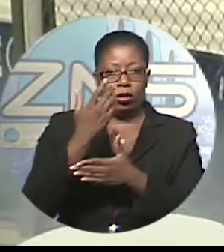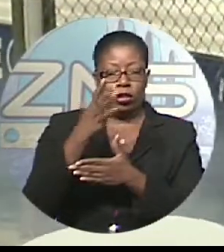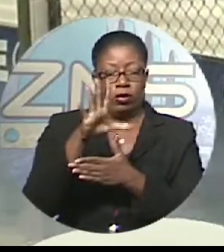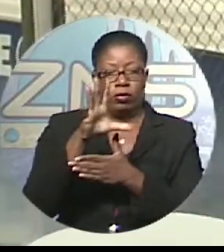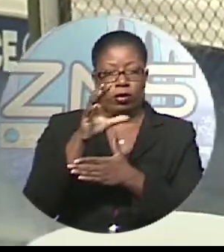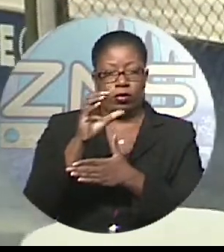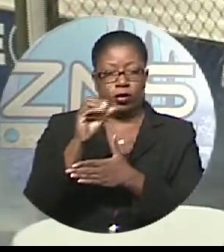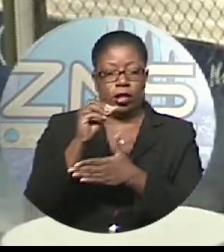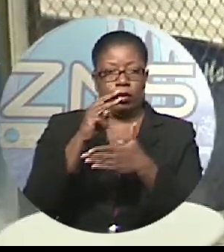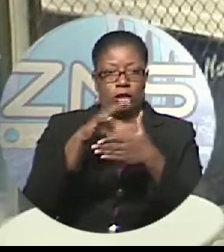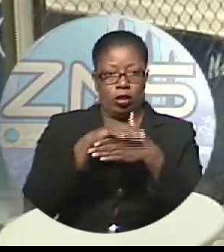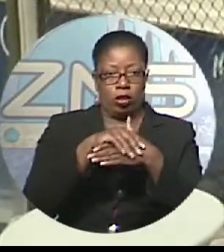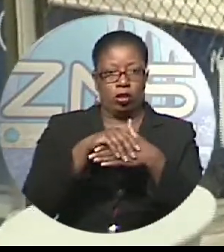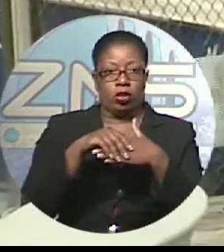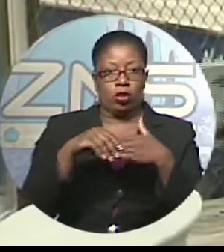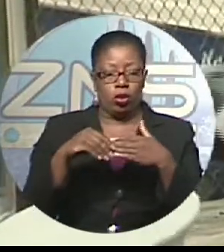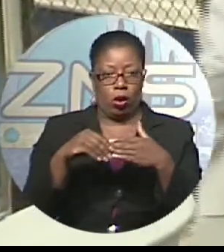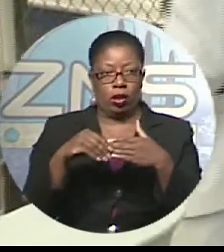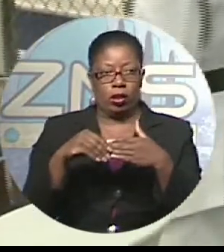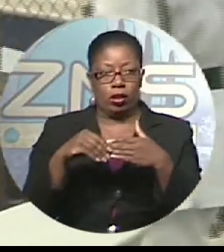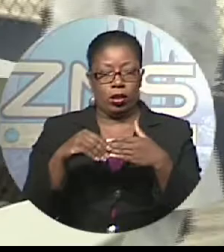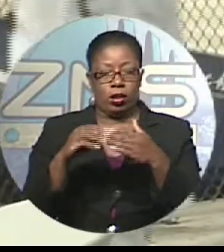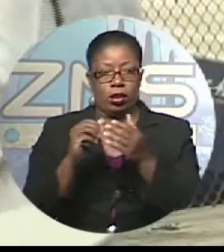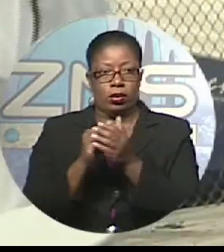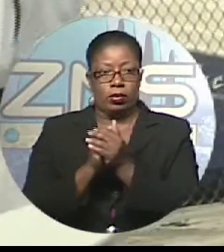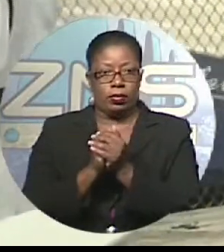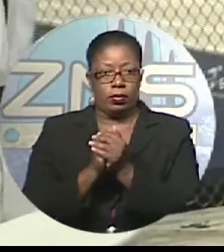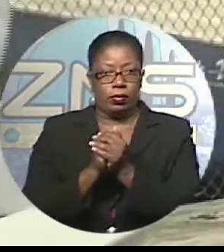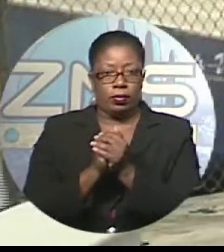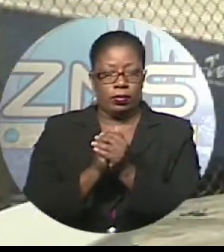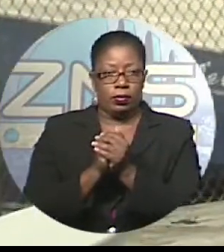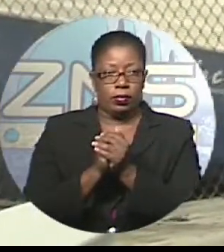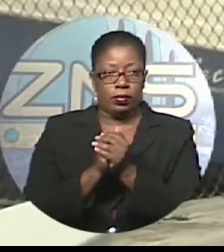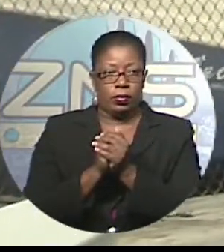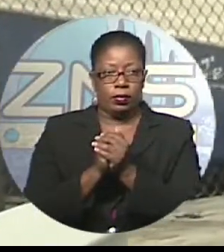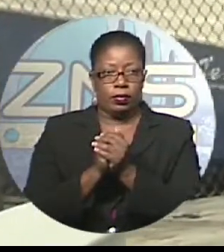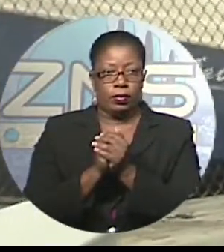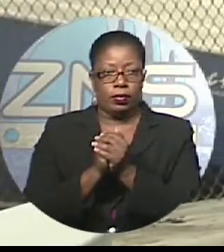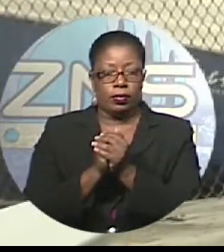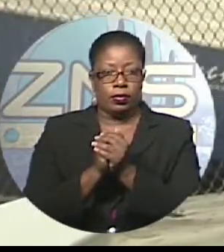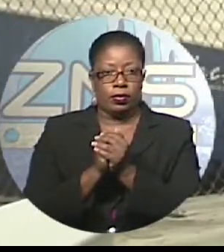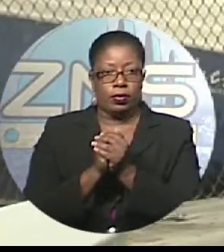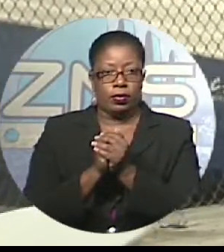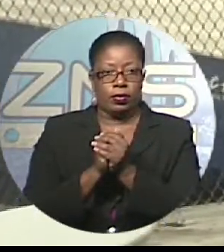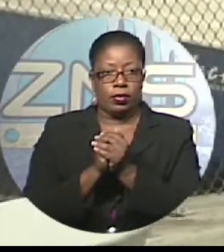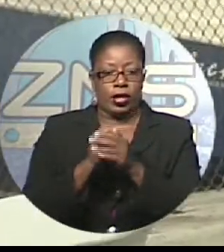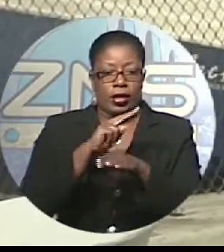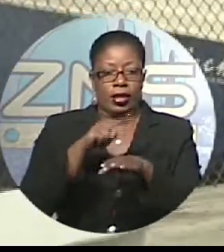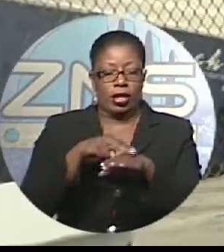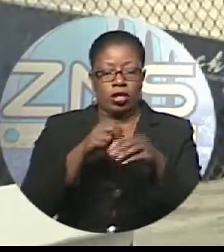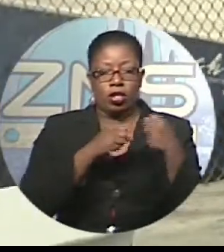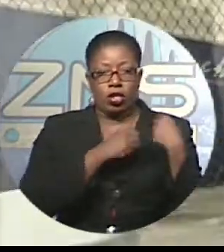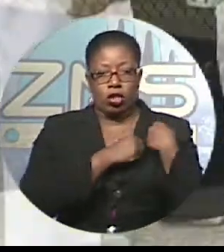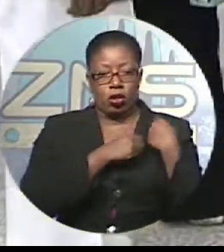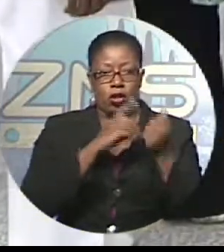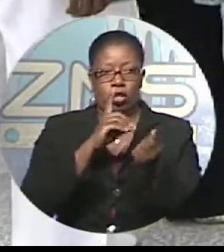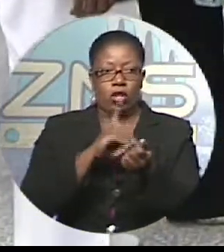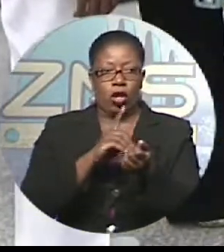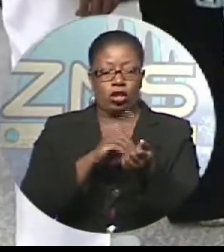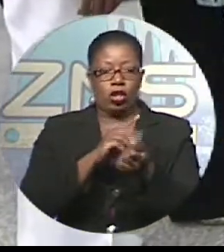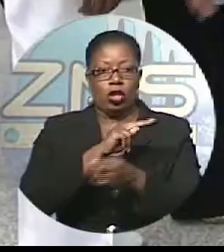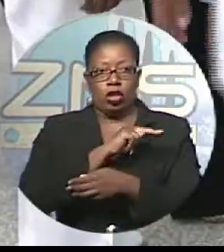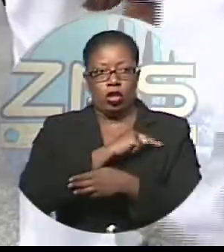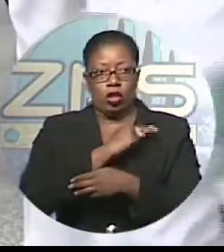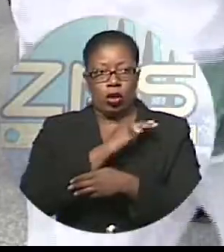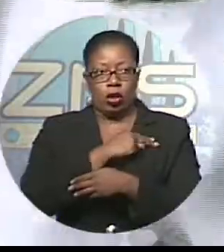million through the $242 million Sandy Bottom project. Minister of National Security, the Honorable Dr. Bernard